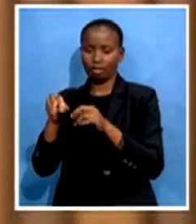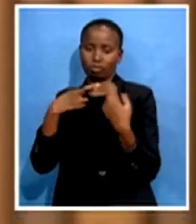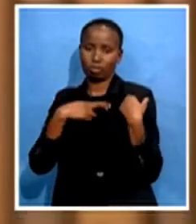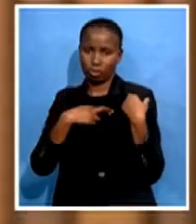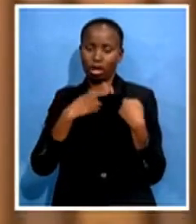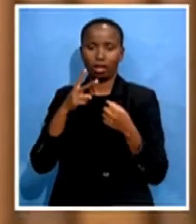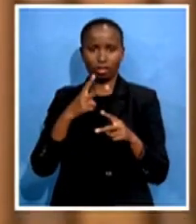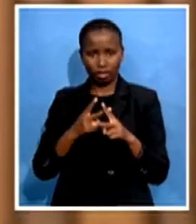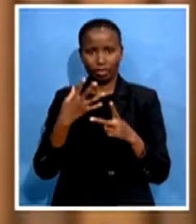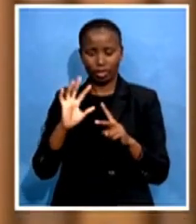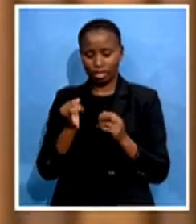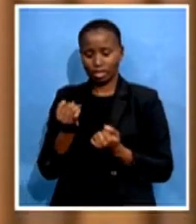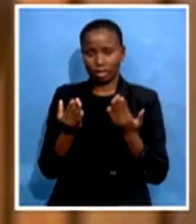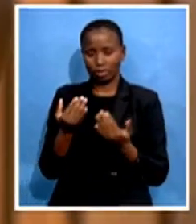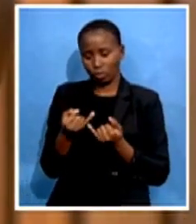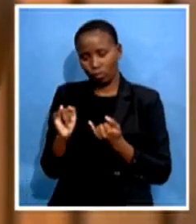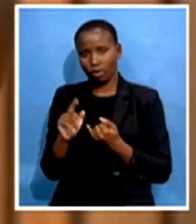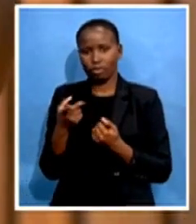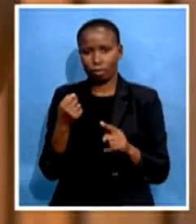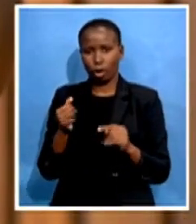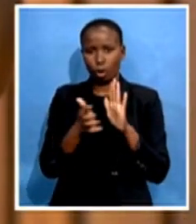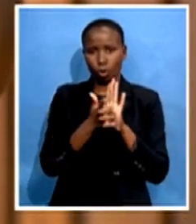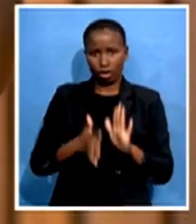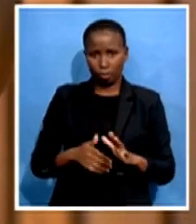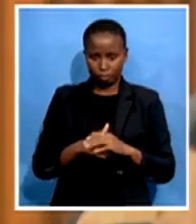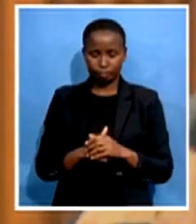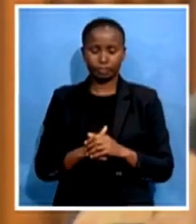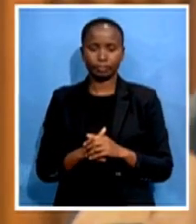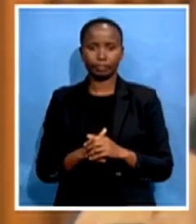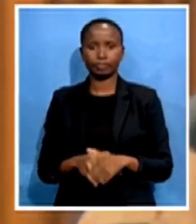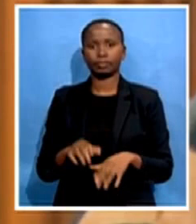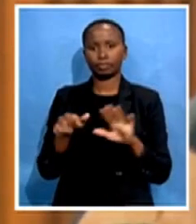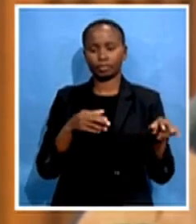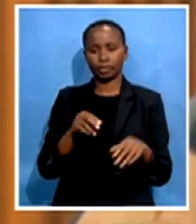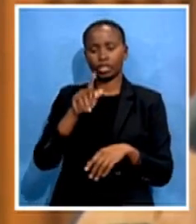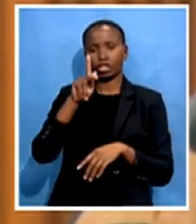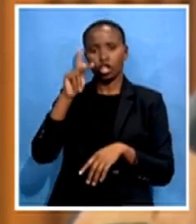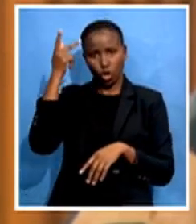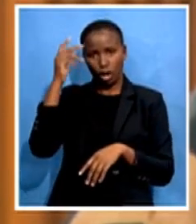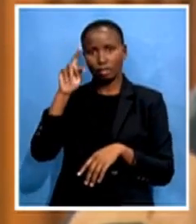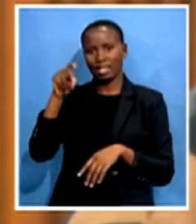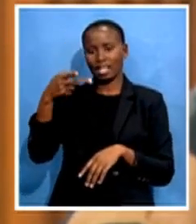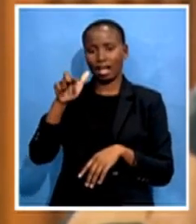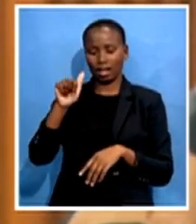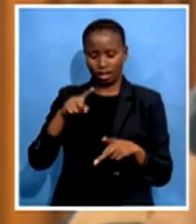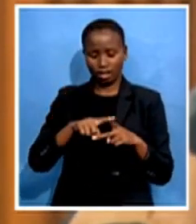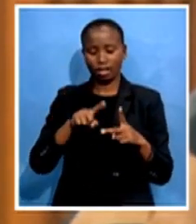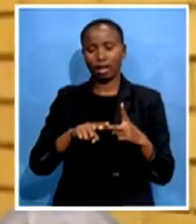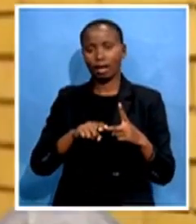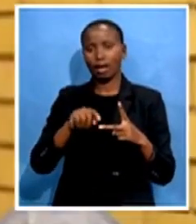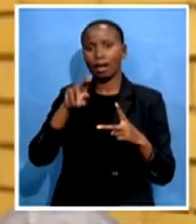lawyer. Knowledge Mhlanga, Brilliant Mkize and Msibi pleaded not guilty to all